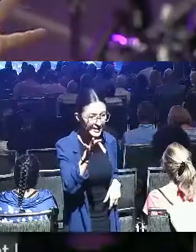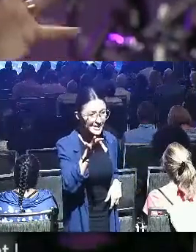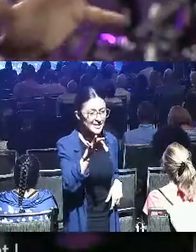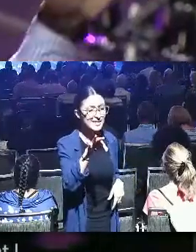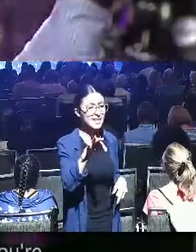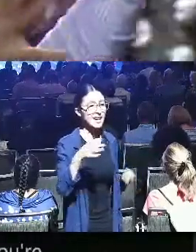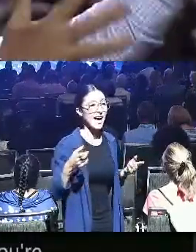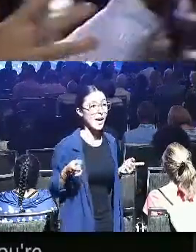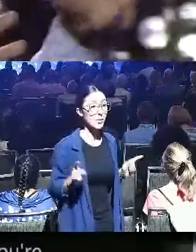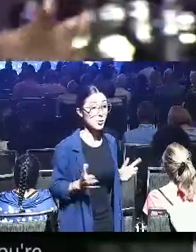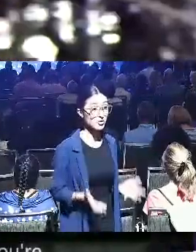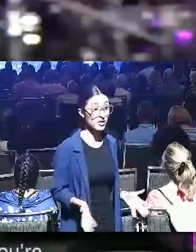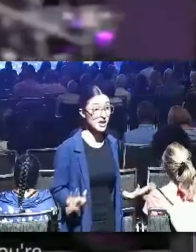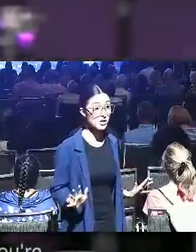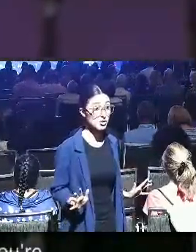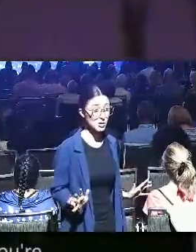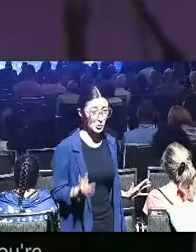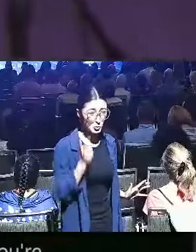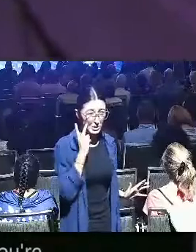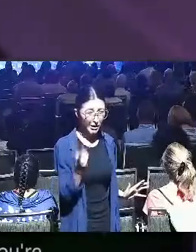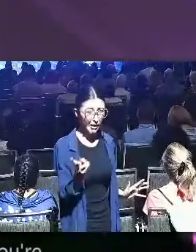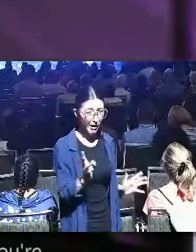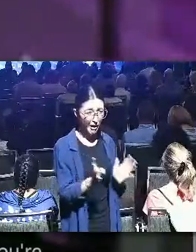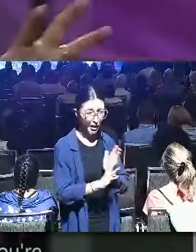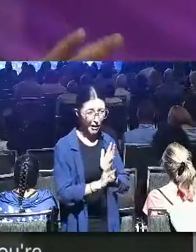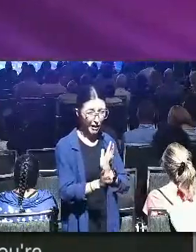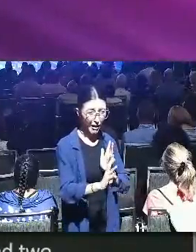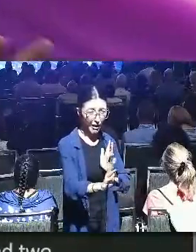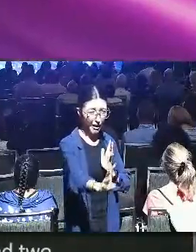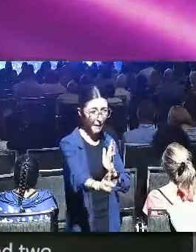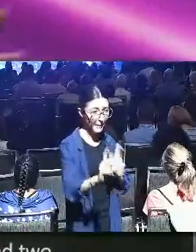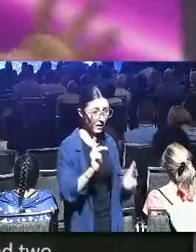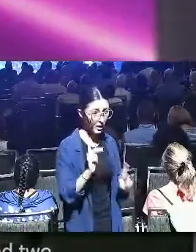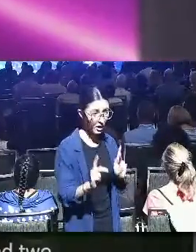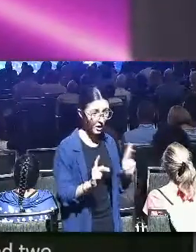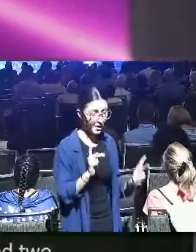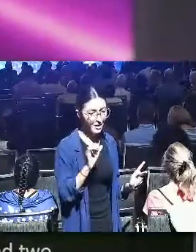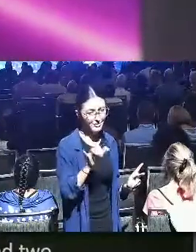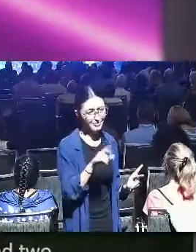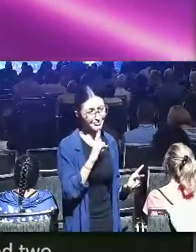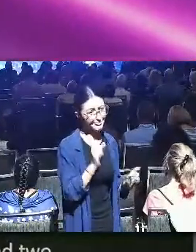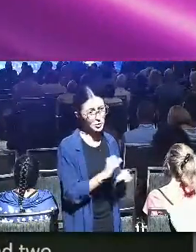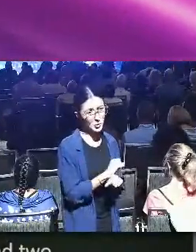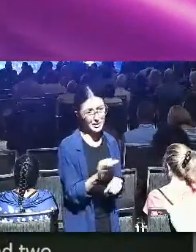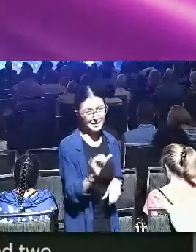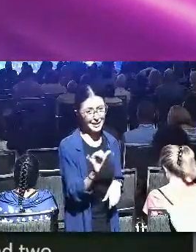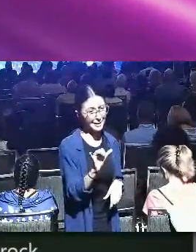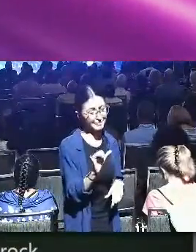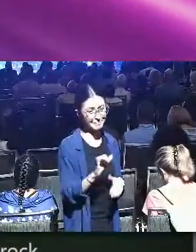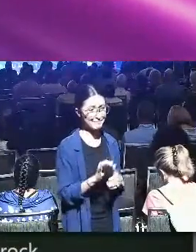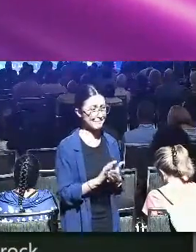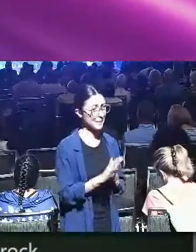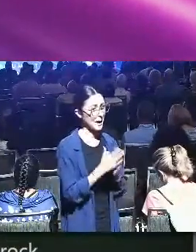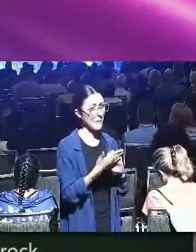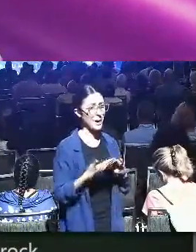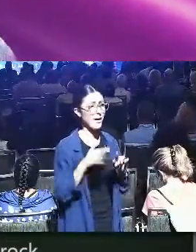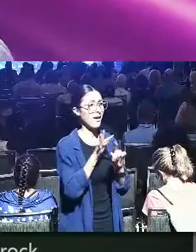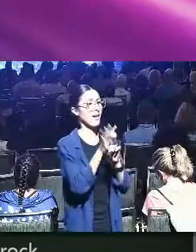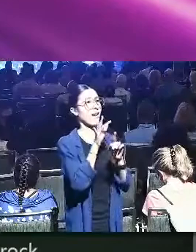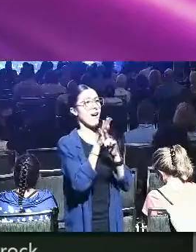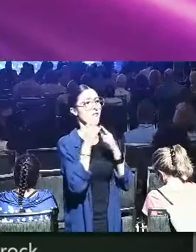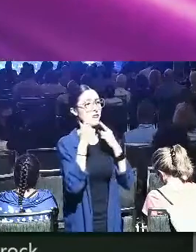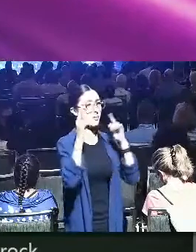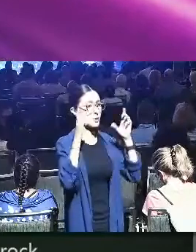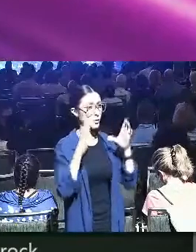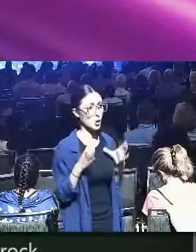the lines are like 1 hour and 2 hour long. We always say it's like the closest thing to being a rock star in the kingdom of God, preaching a sermon in Jakarta